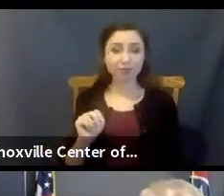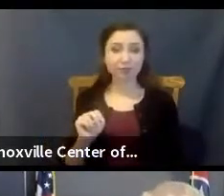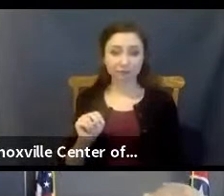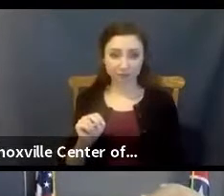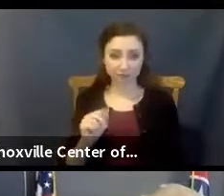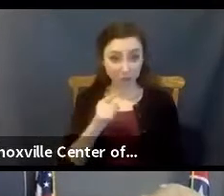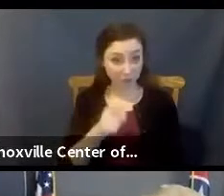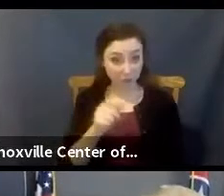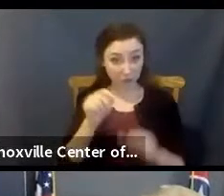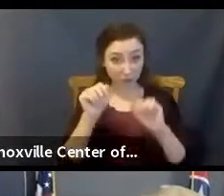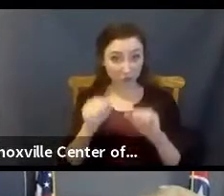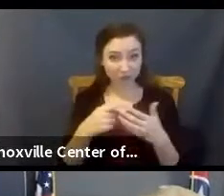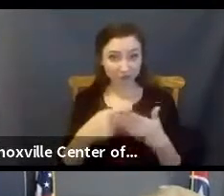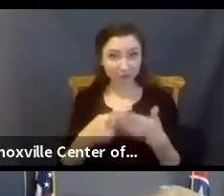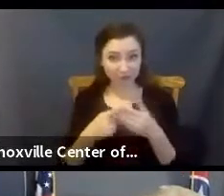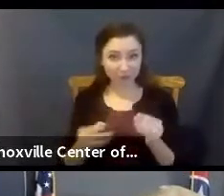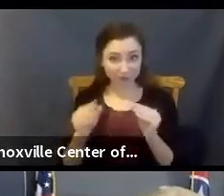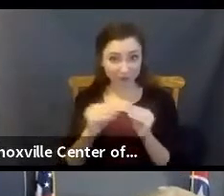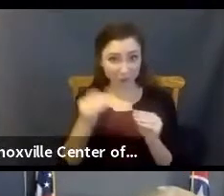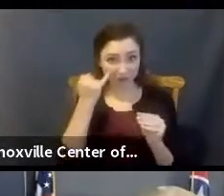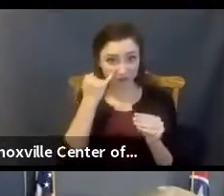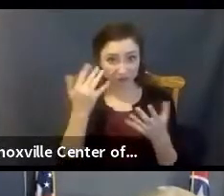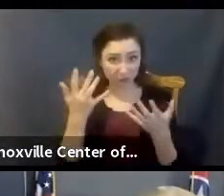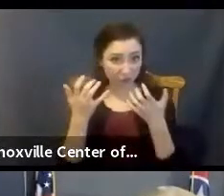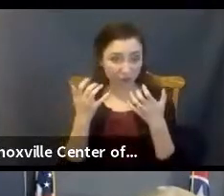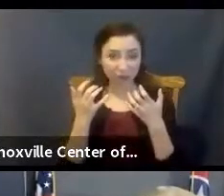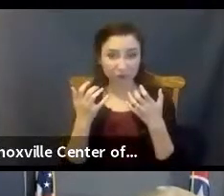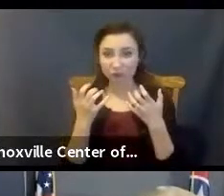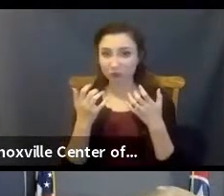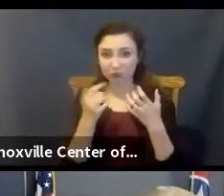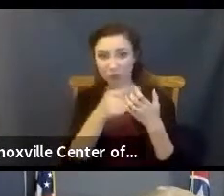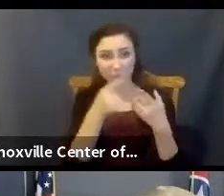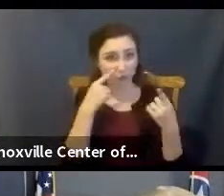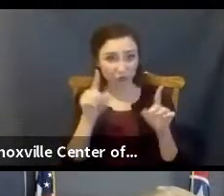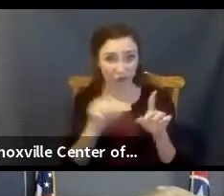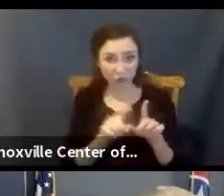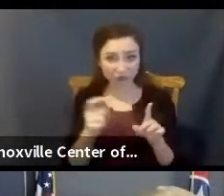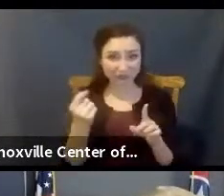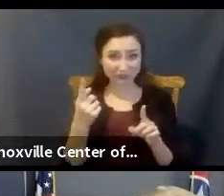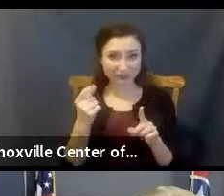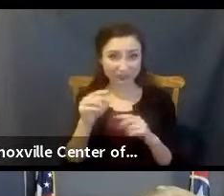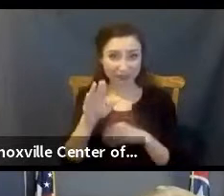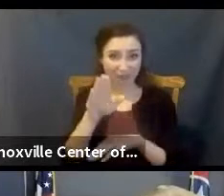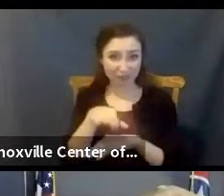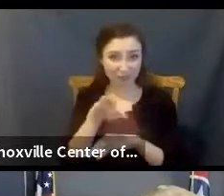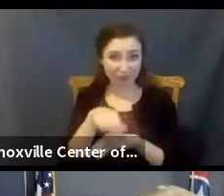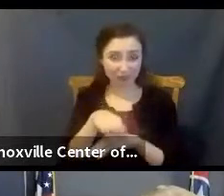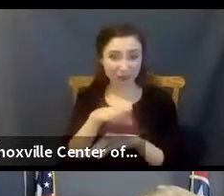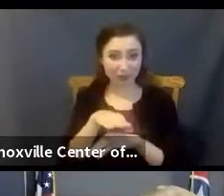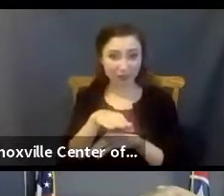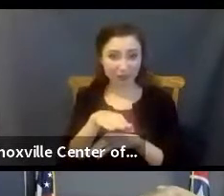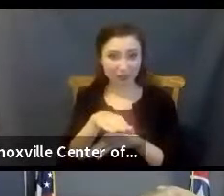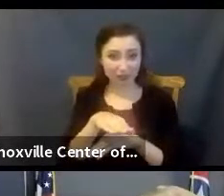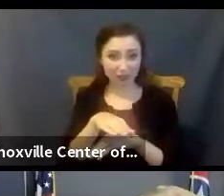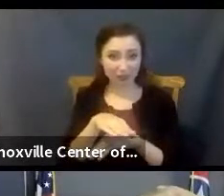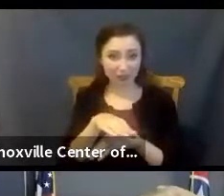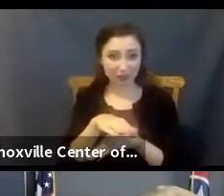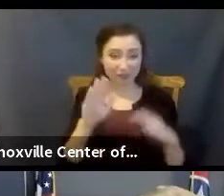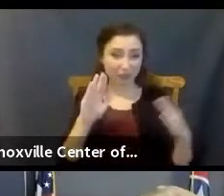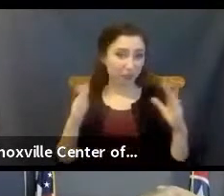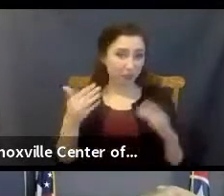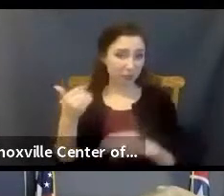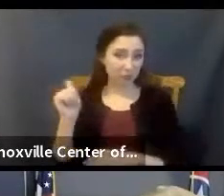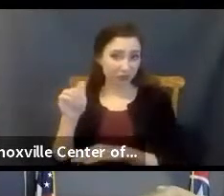that you could discuss whether or not that you would agree with an 11 p.m. or as opposed to a